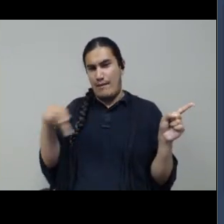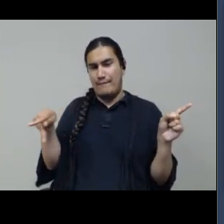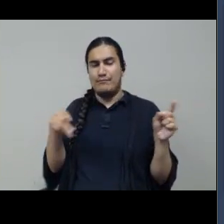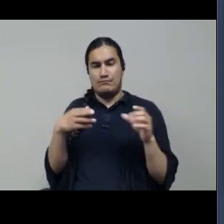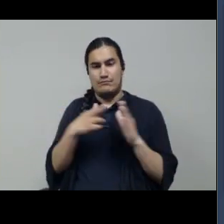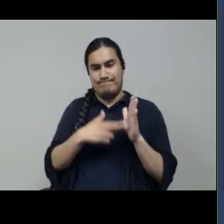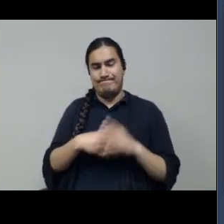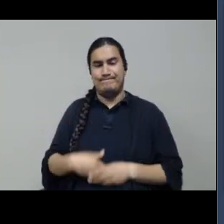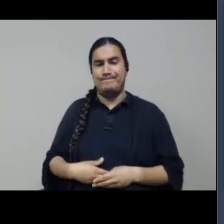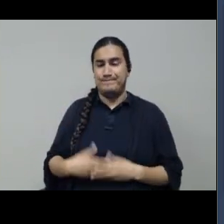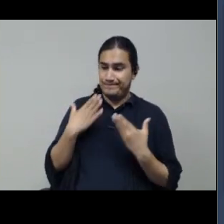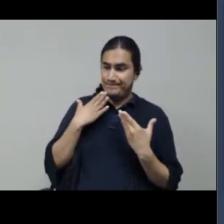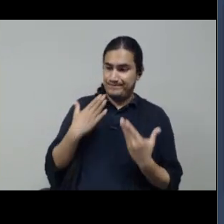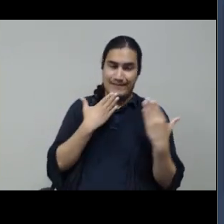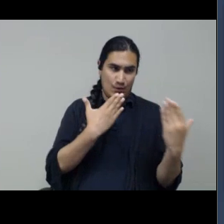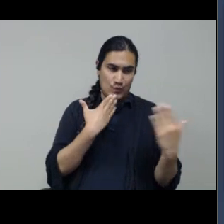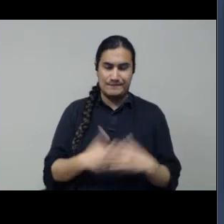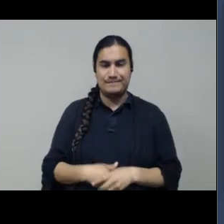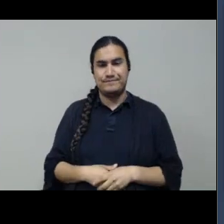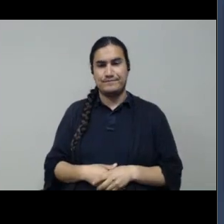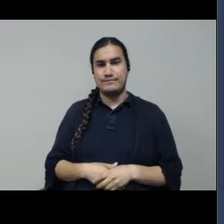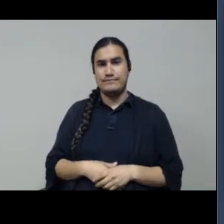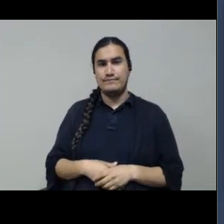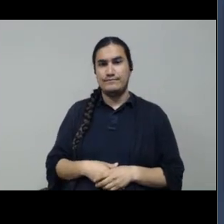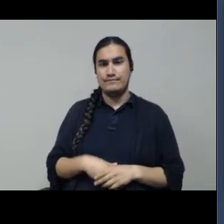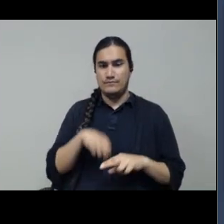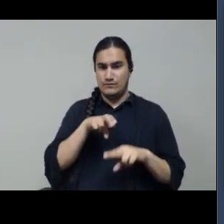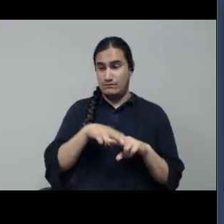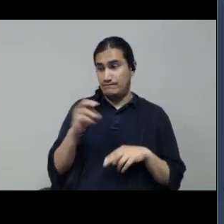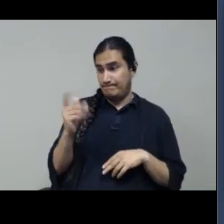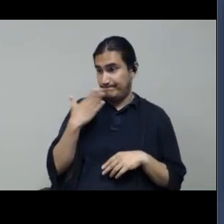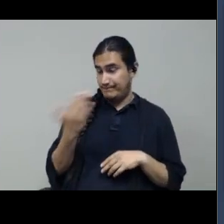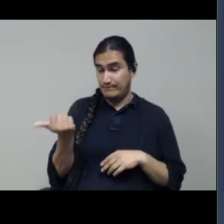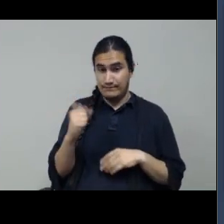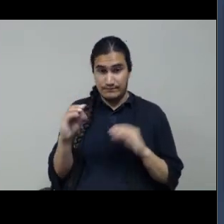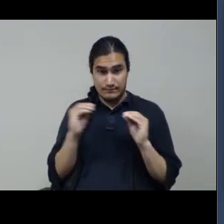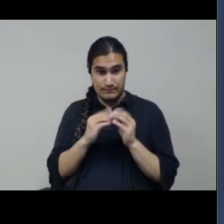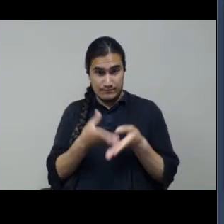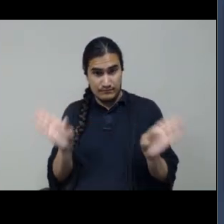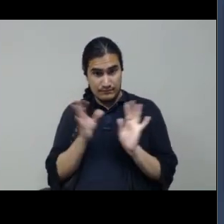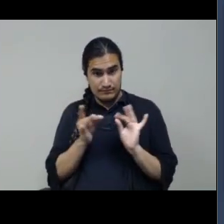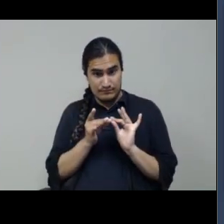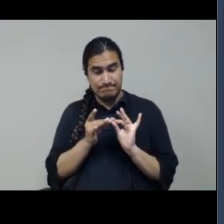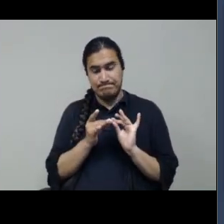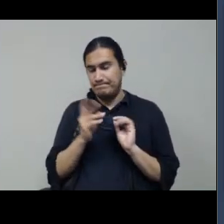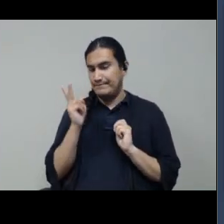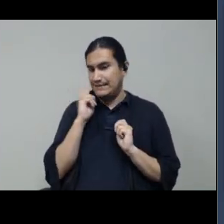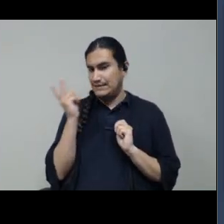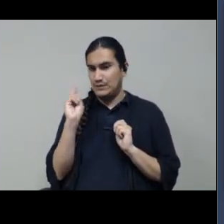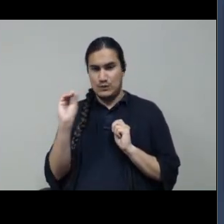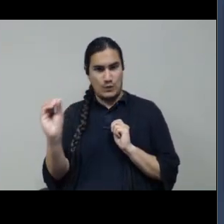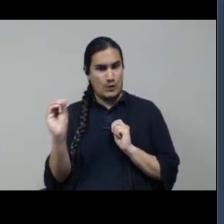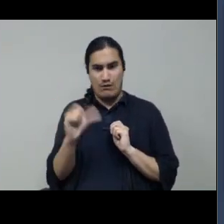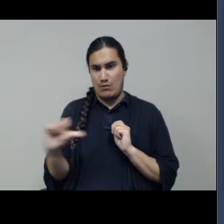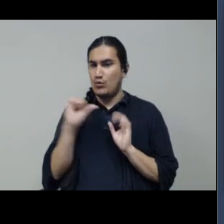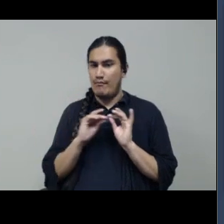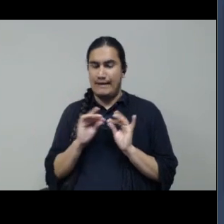Thank you. Great, thank you. Any other public comment? I see no other public comment at this time. Thank